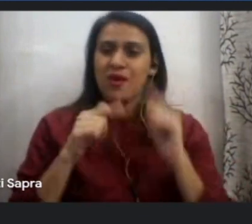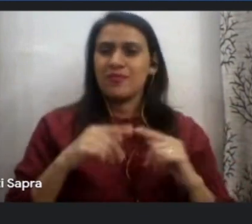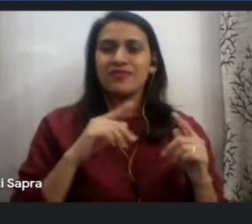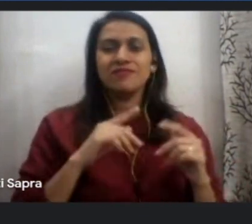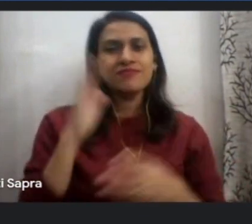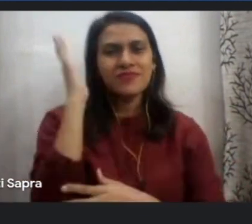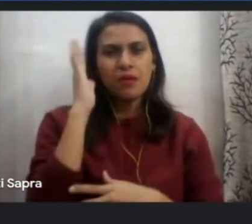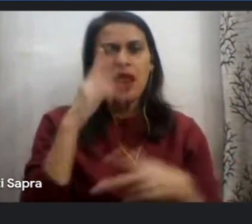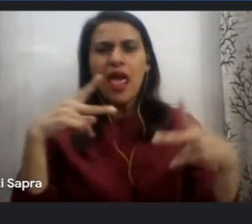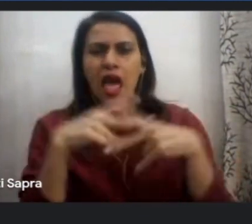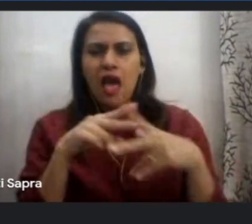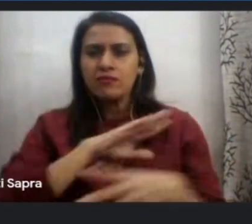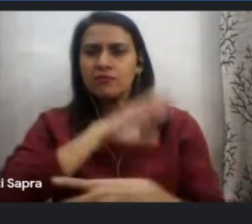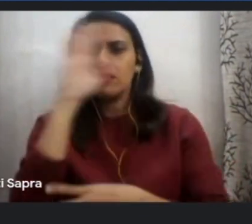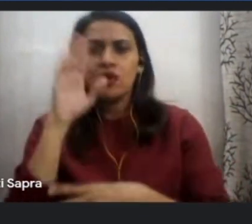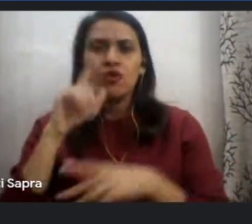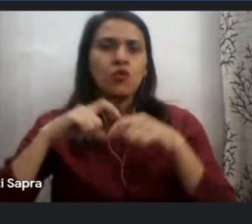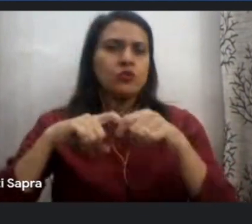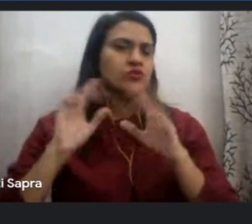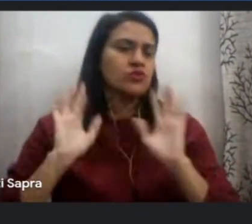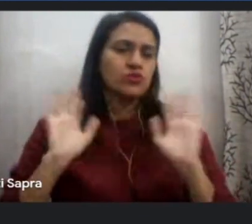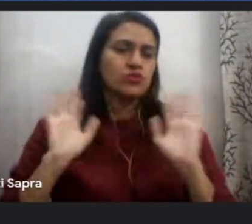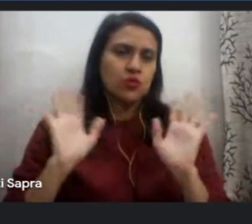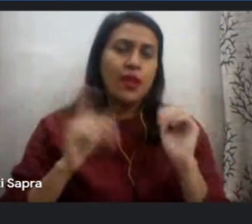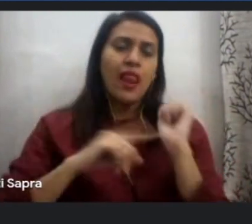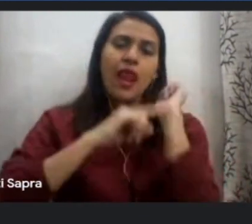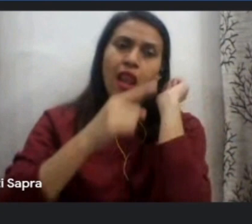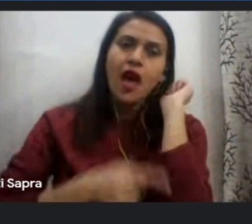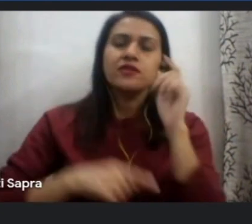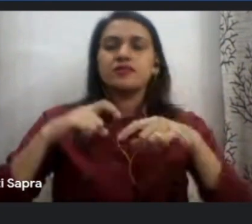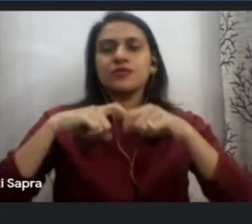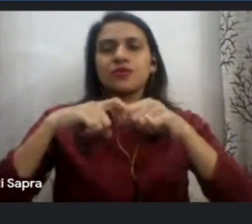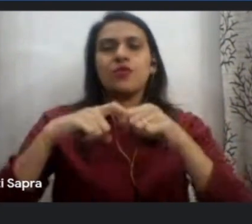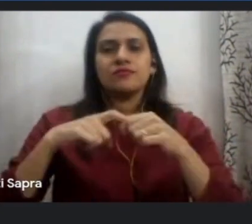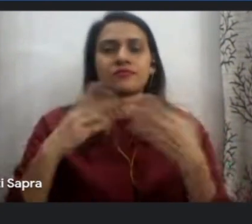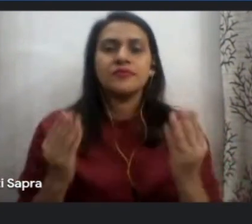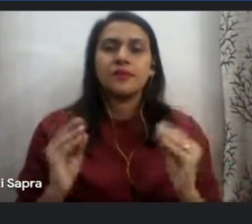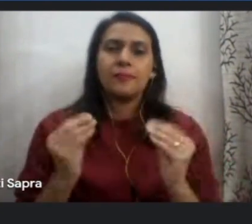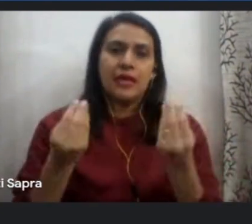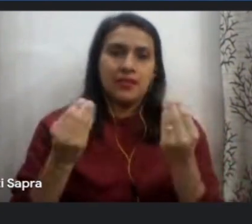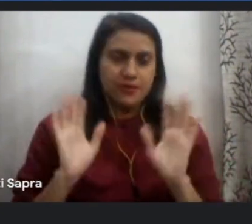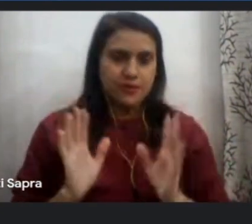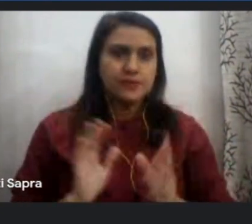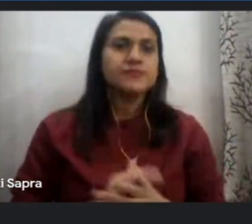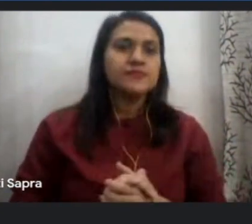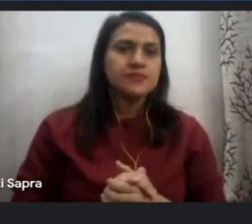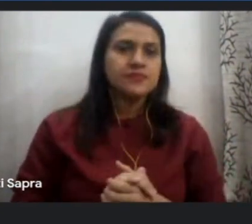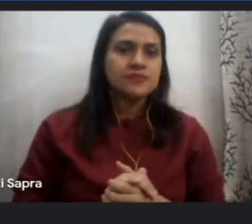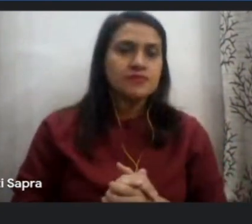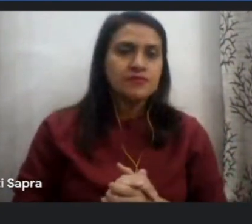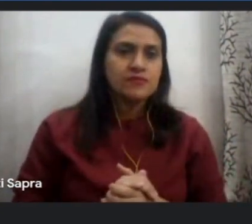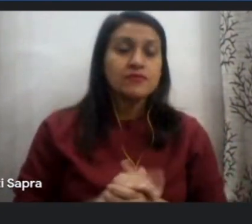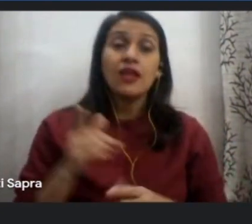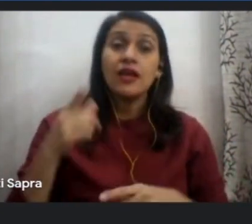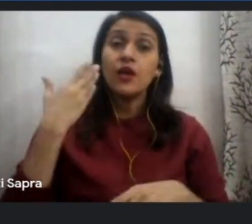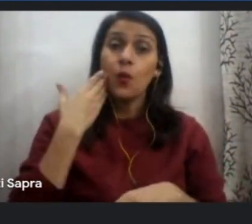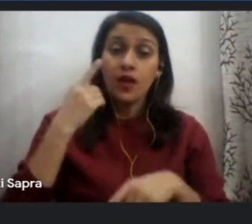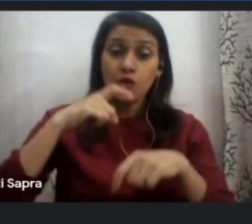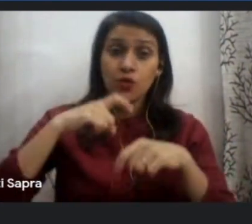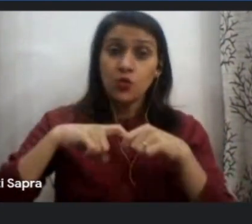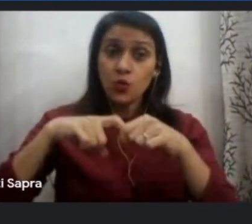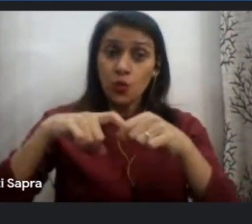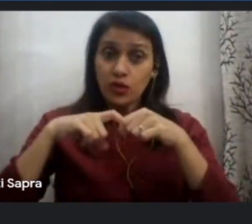of the speaker and everyone gets enough time to talk. During the Q&A, you're free to unmute yourselves and